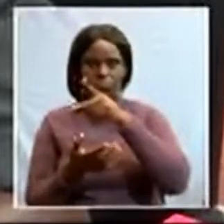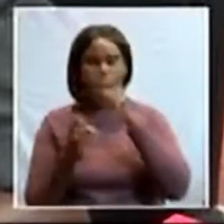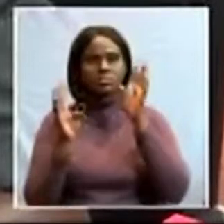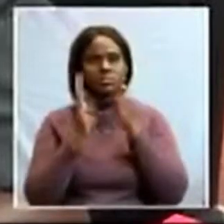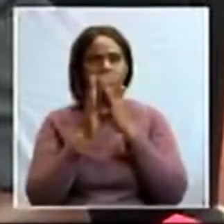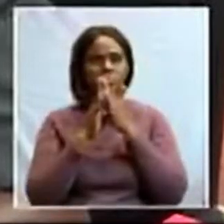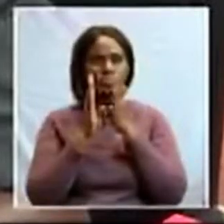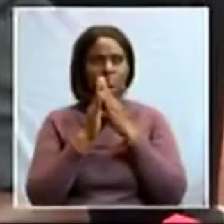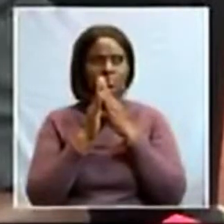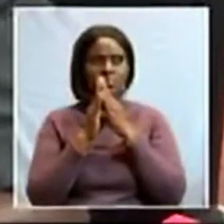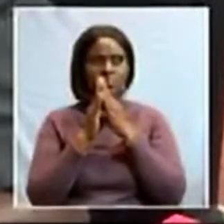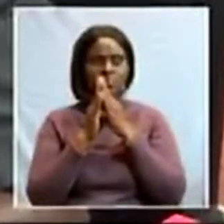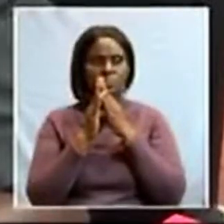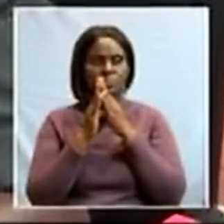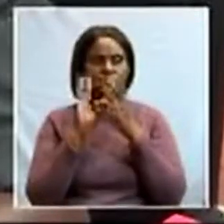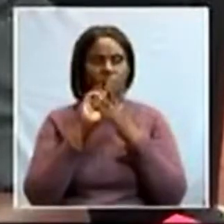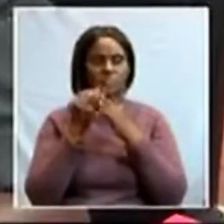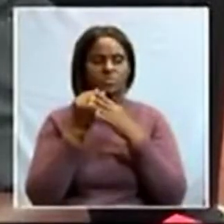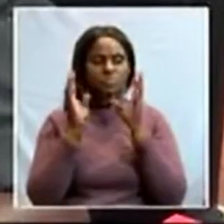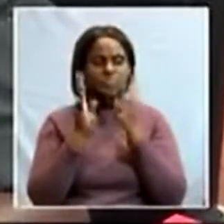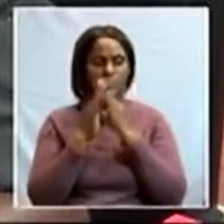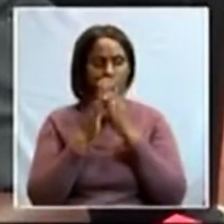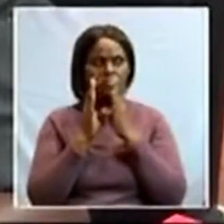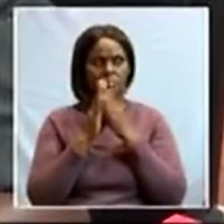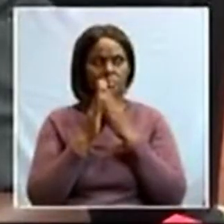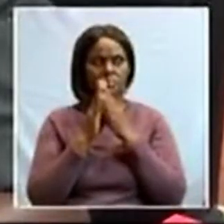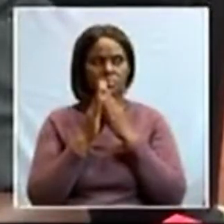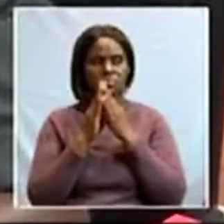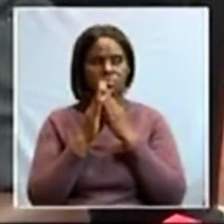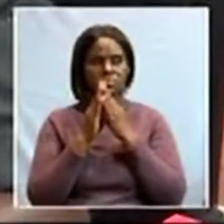meetings or a meeting with